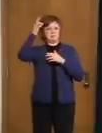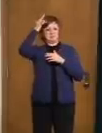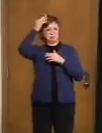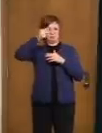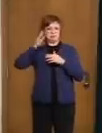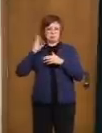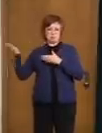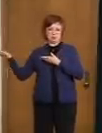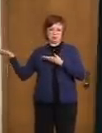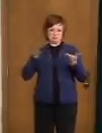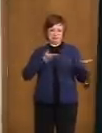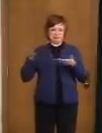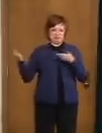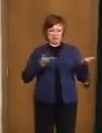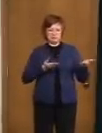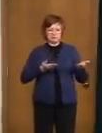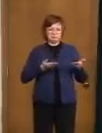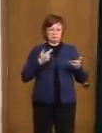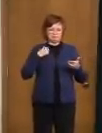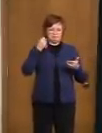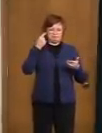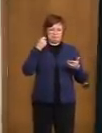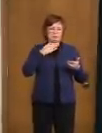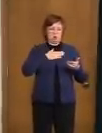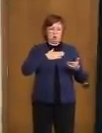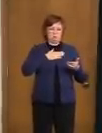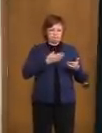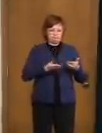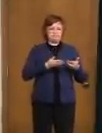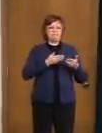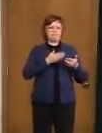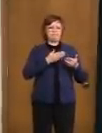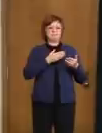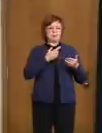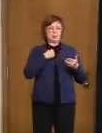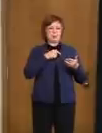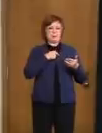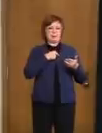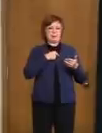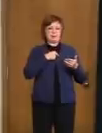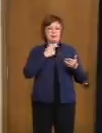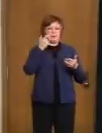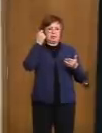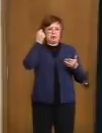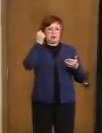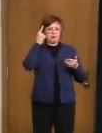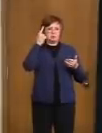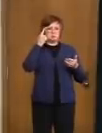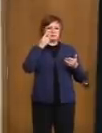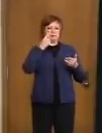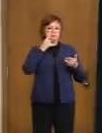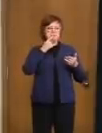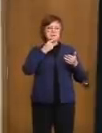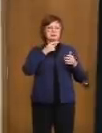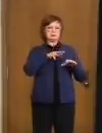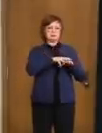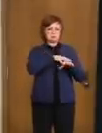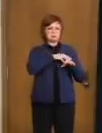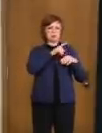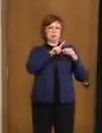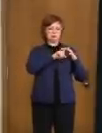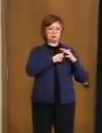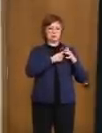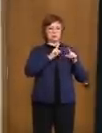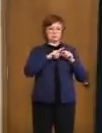start, admittedly, and I mentioned as to 3 reasons why that might be. We had made a policy decision to hold back those 50% of those